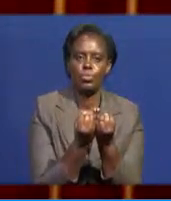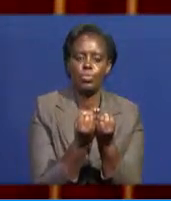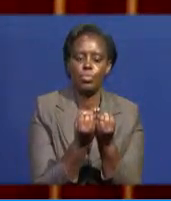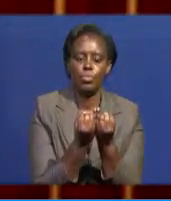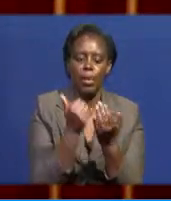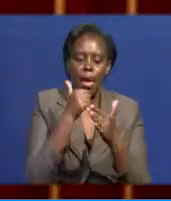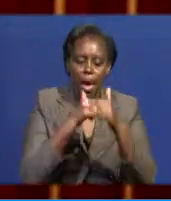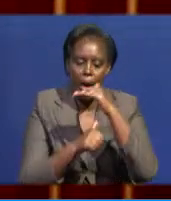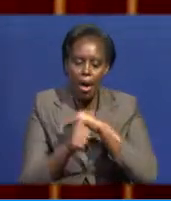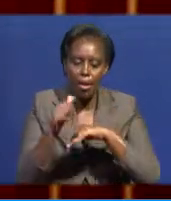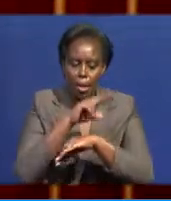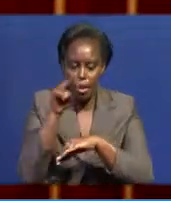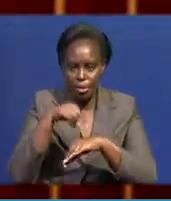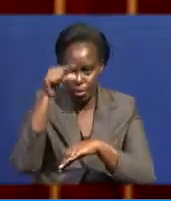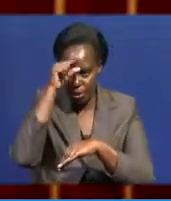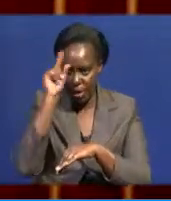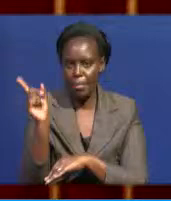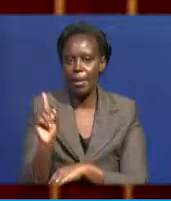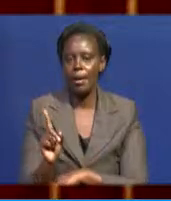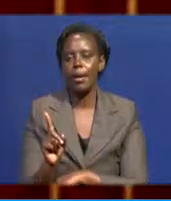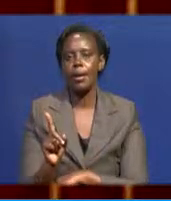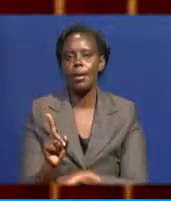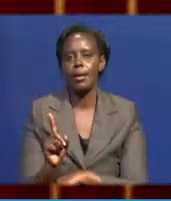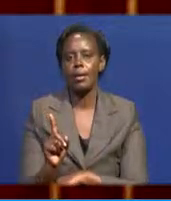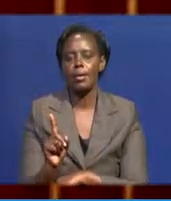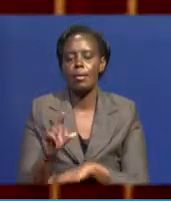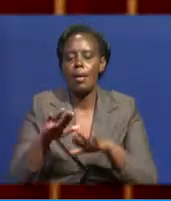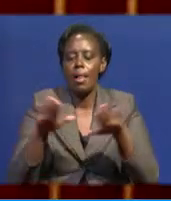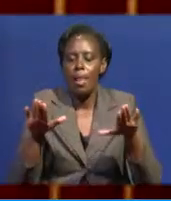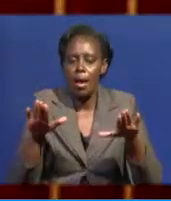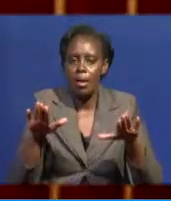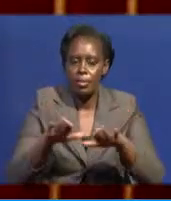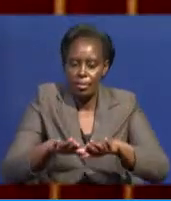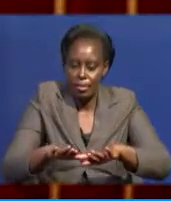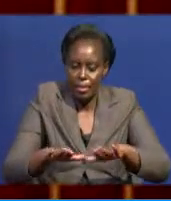They don't fall under national government. Once land is